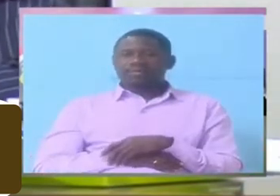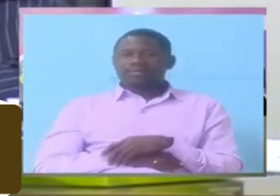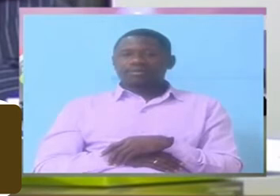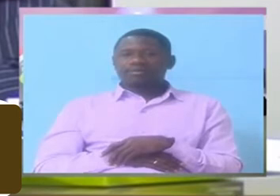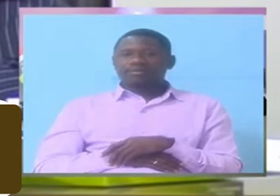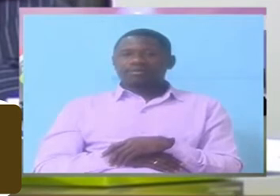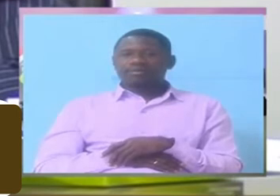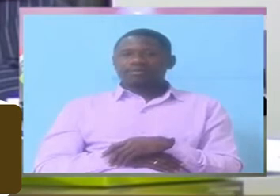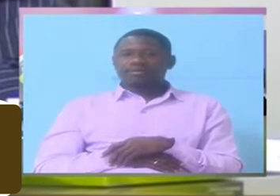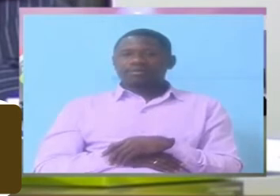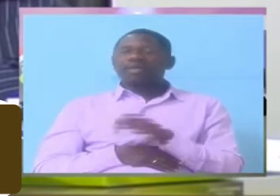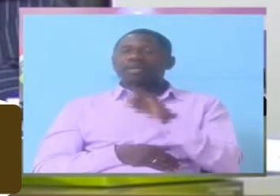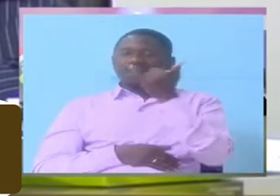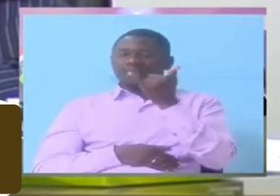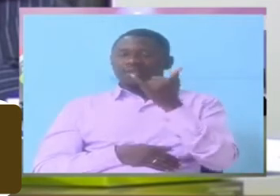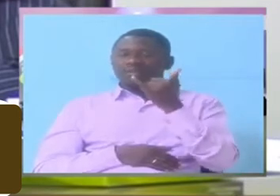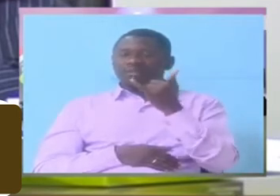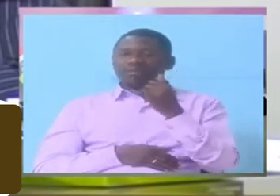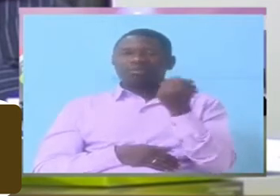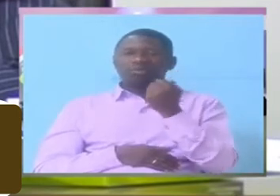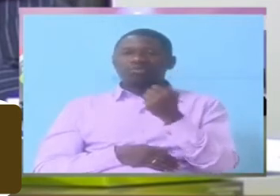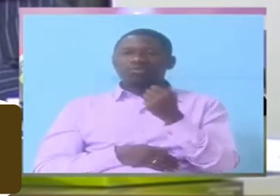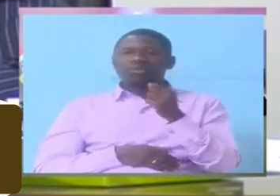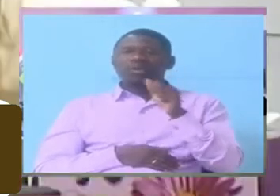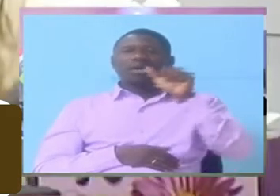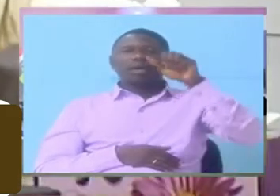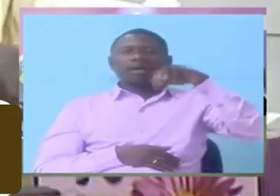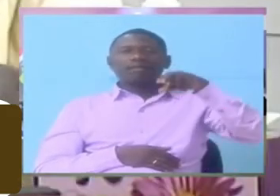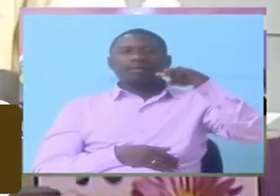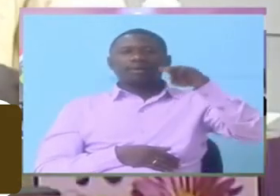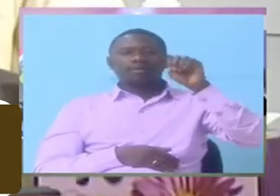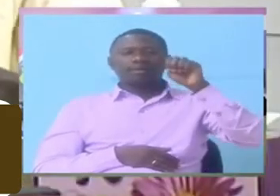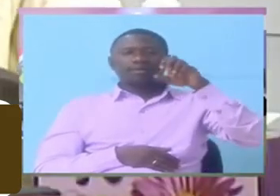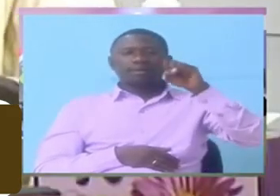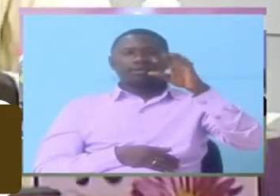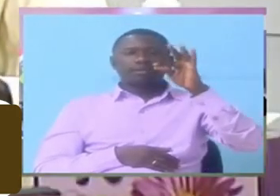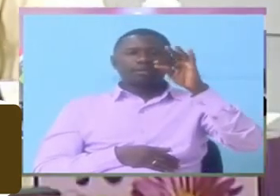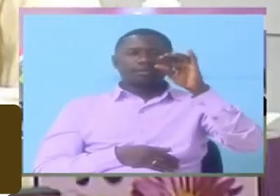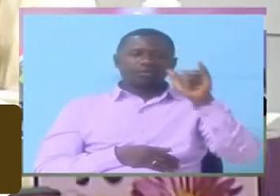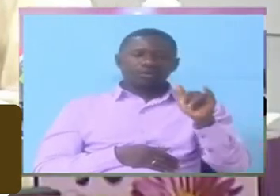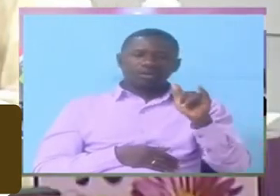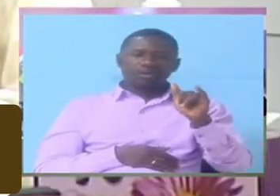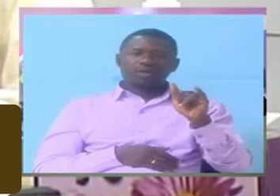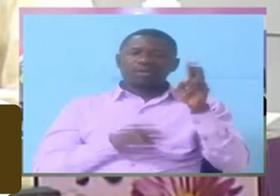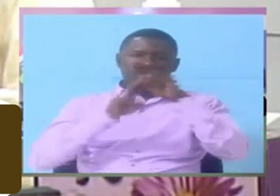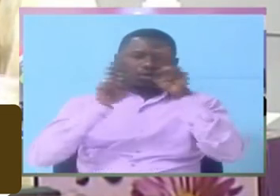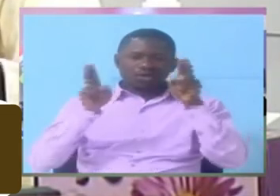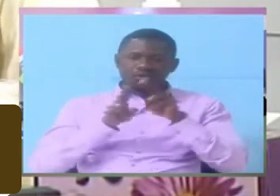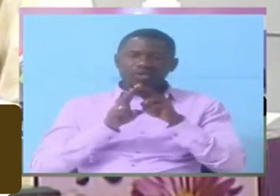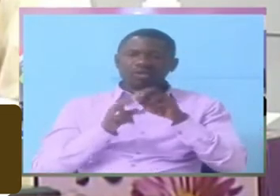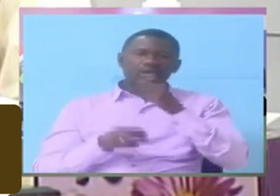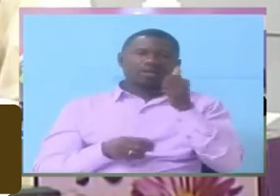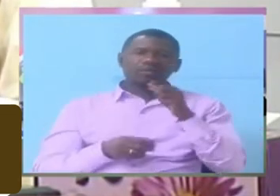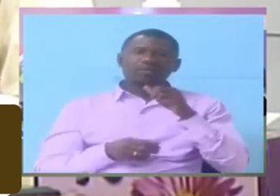amnesty or the Martin Keres report, and he mentioned certain places, and